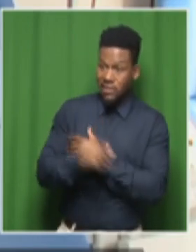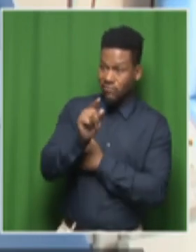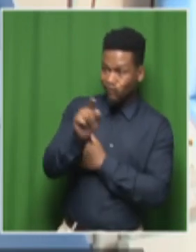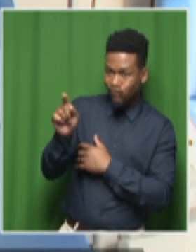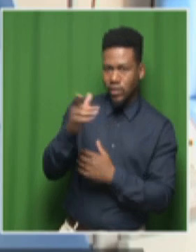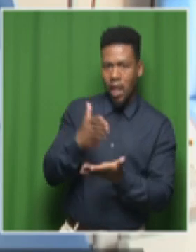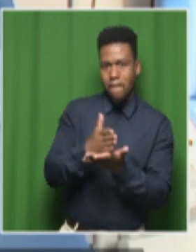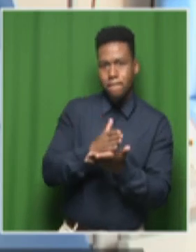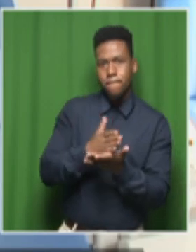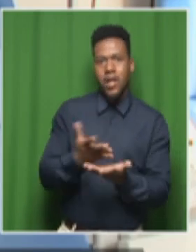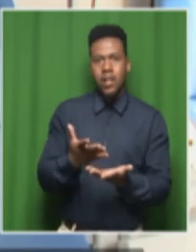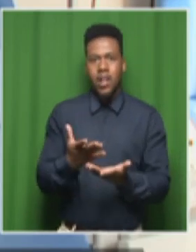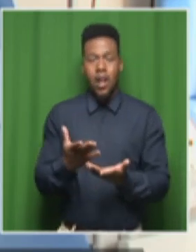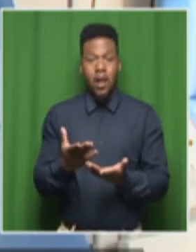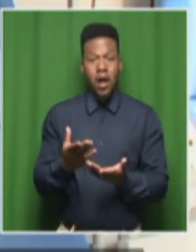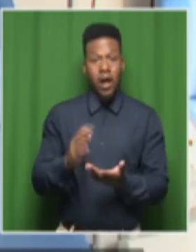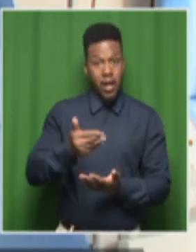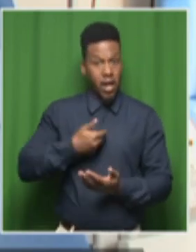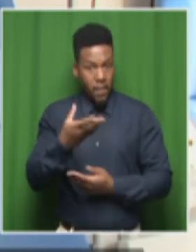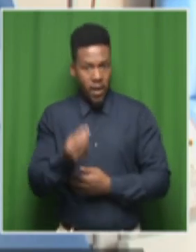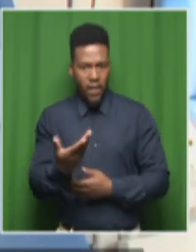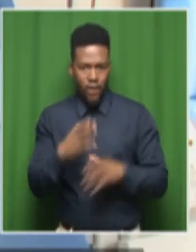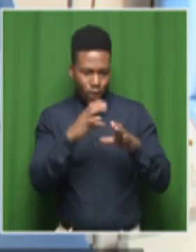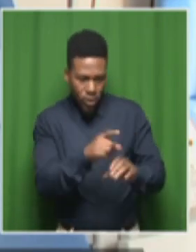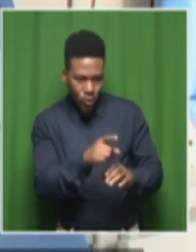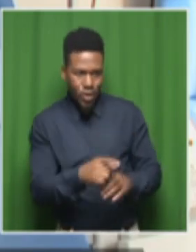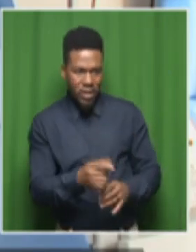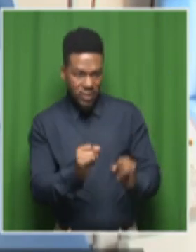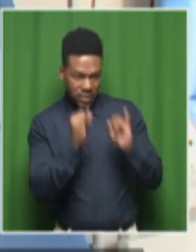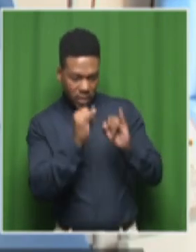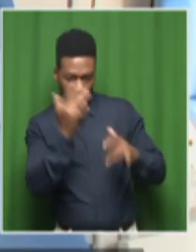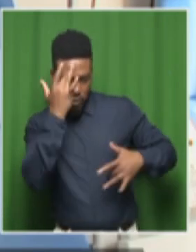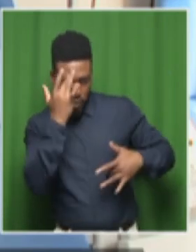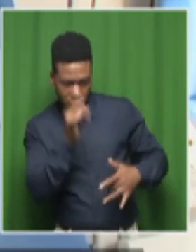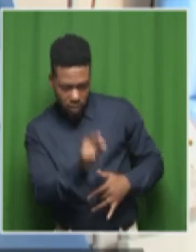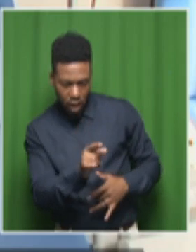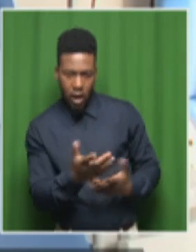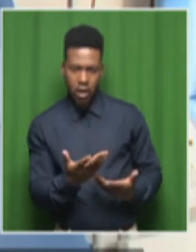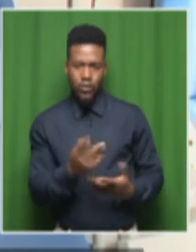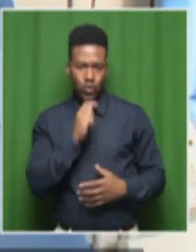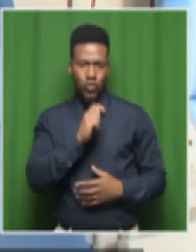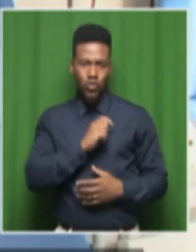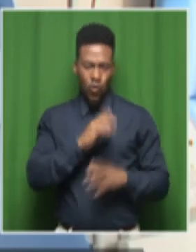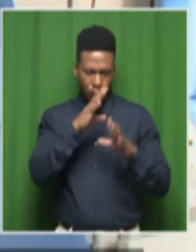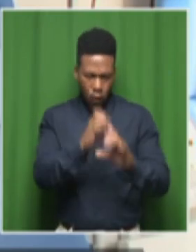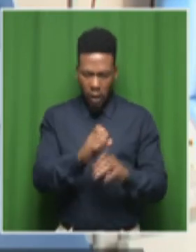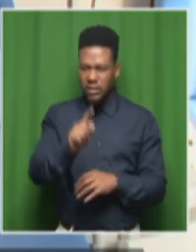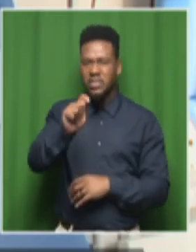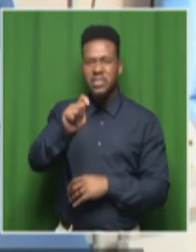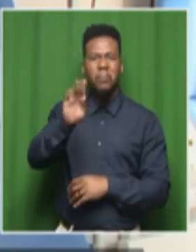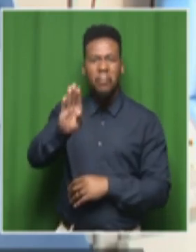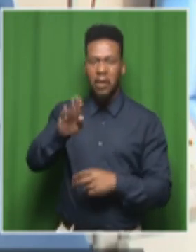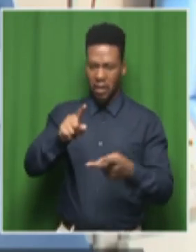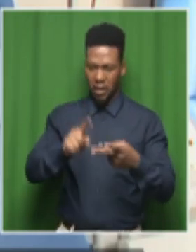on infectious diseases, on communicable diseases. And that may be true, that tuberculosis and HIV are